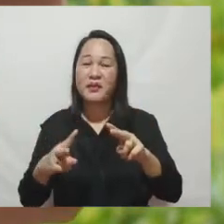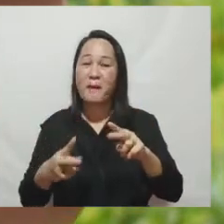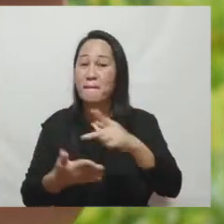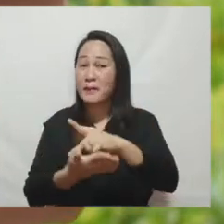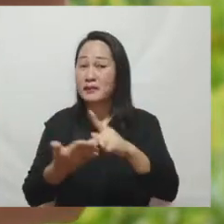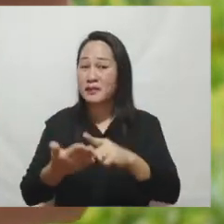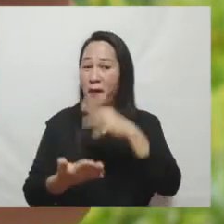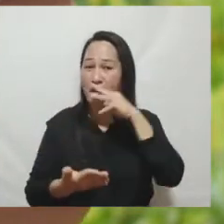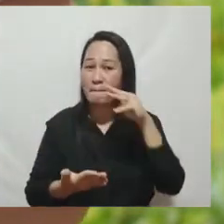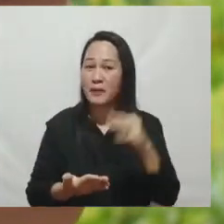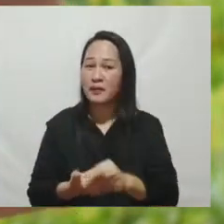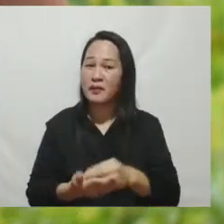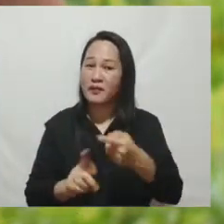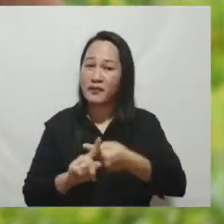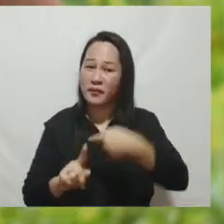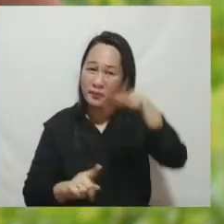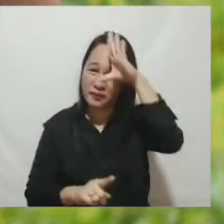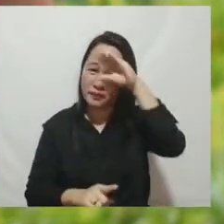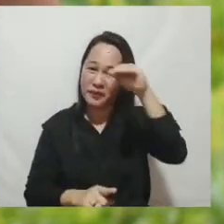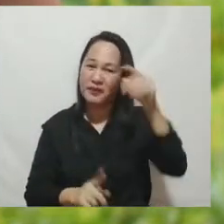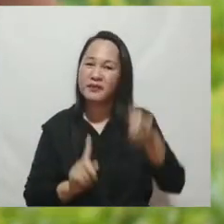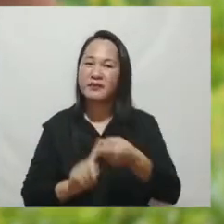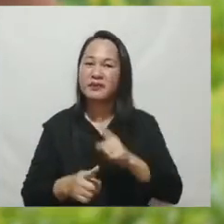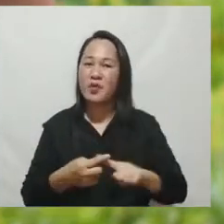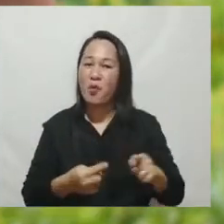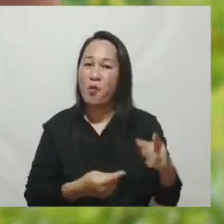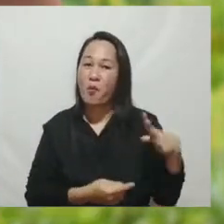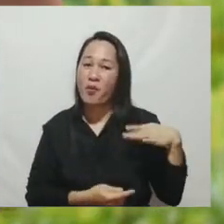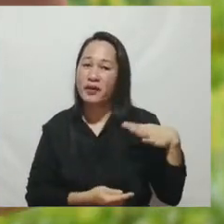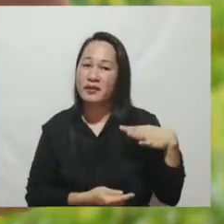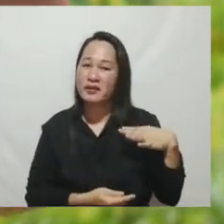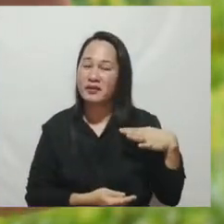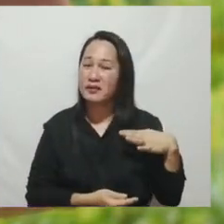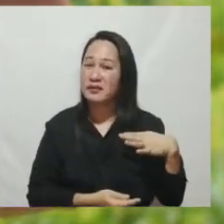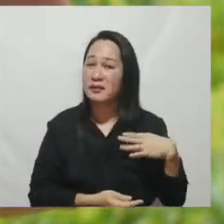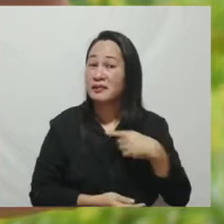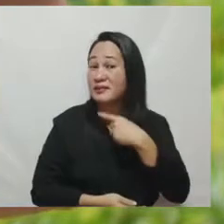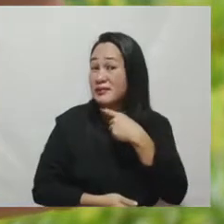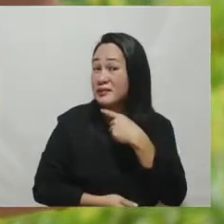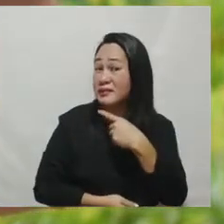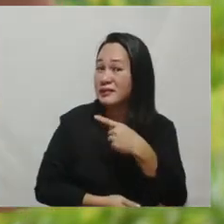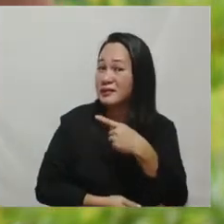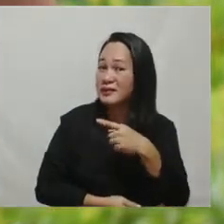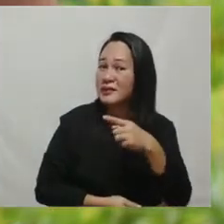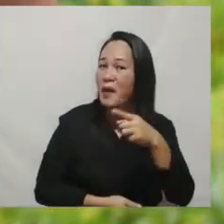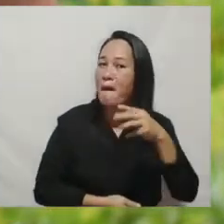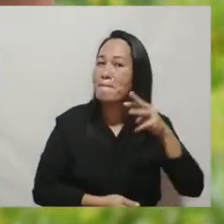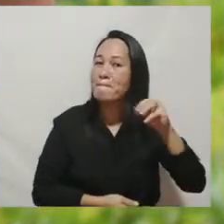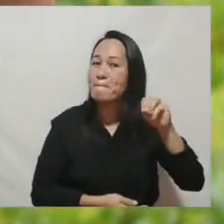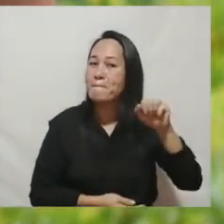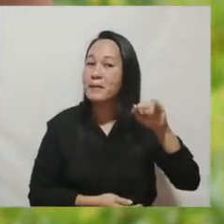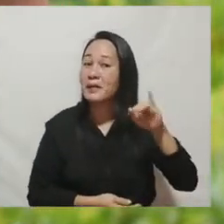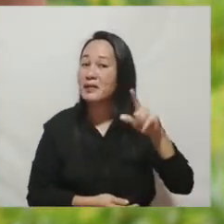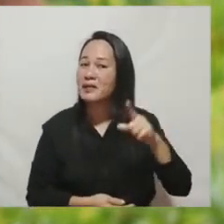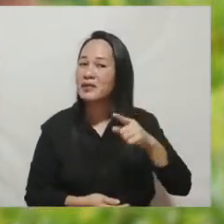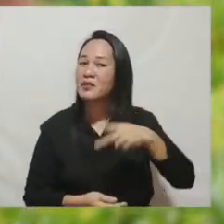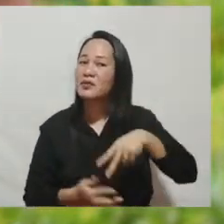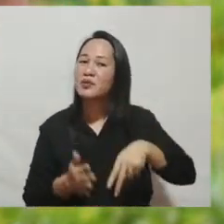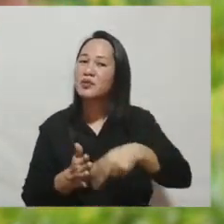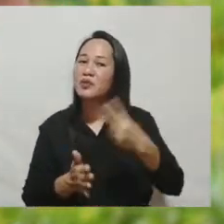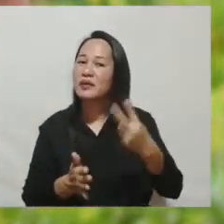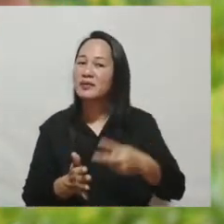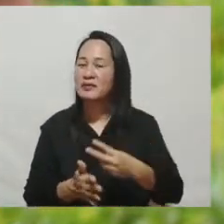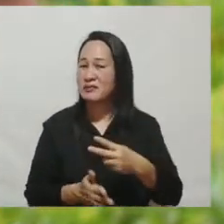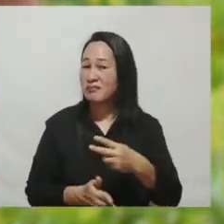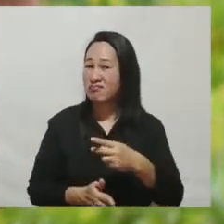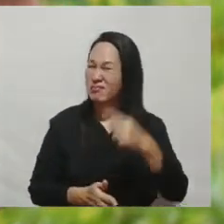my mail friend. Wait, did I just say mail twice? Do you think they mean the same